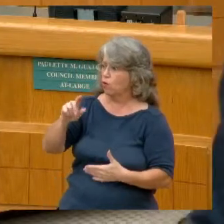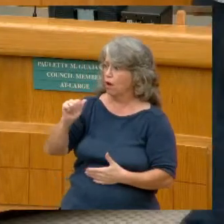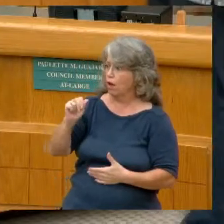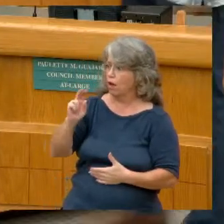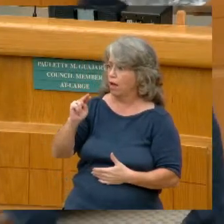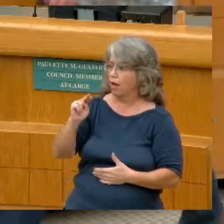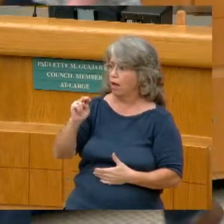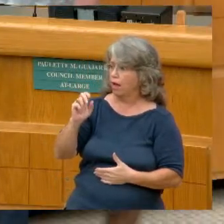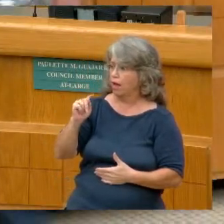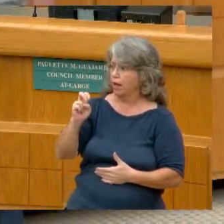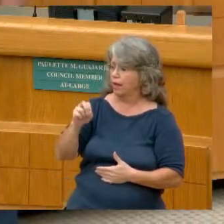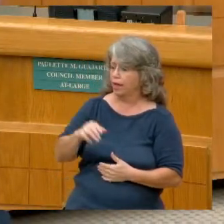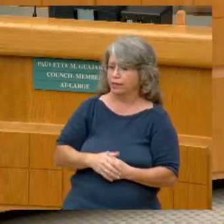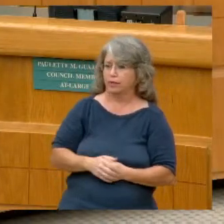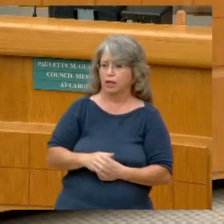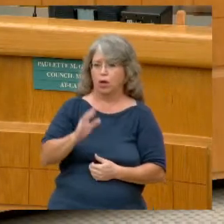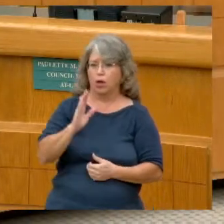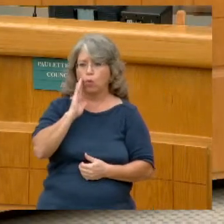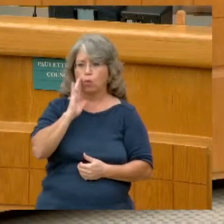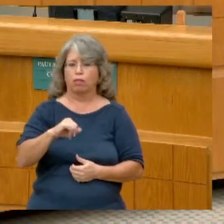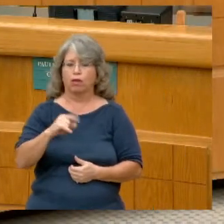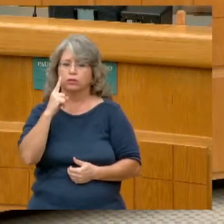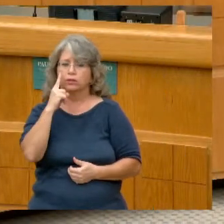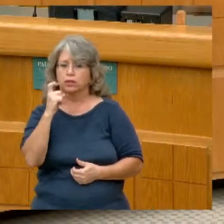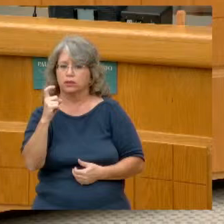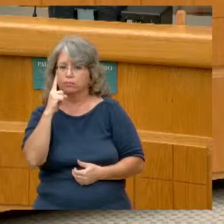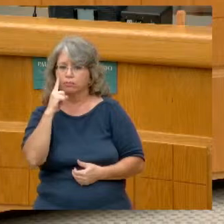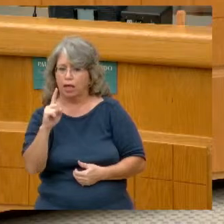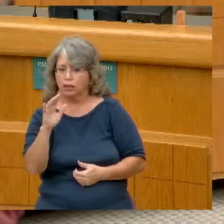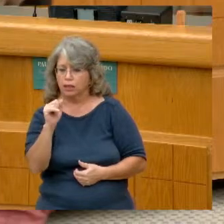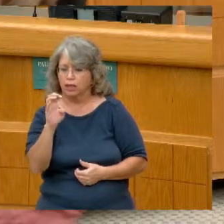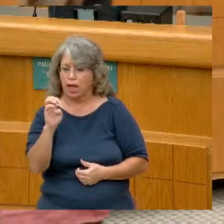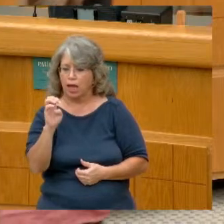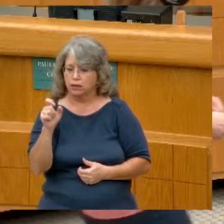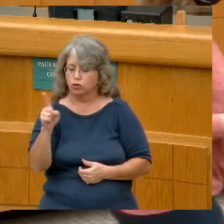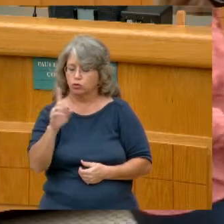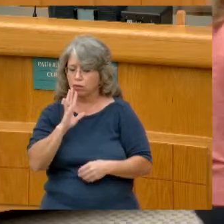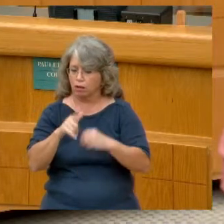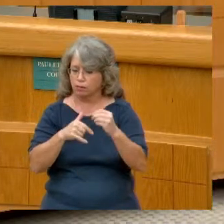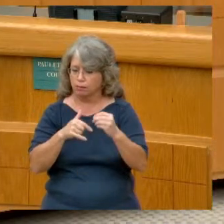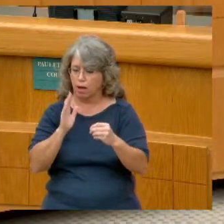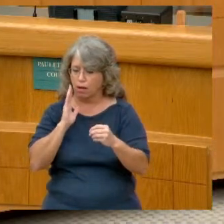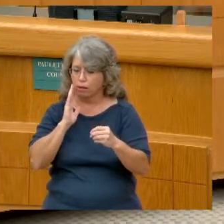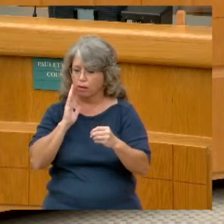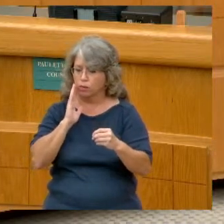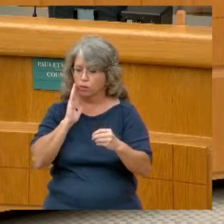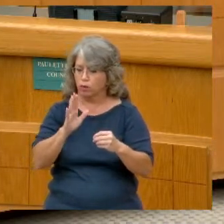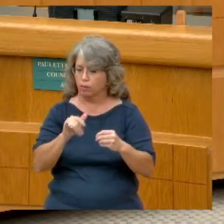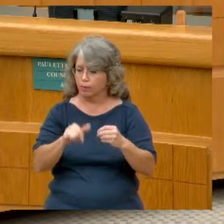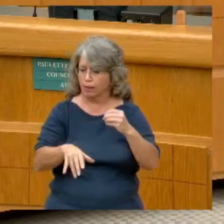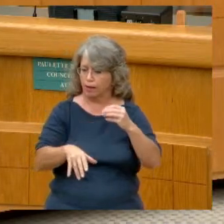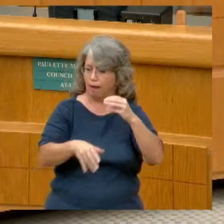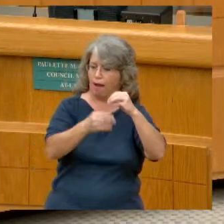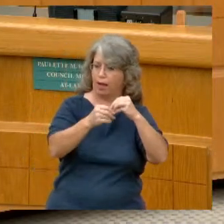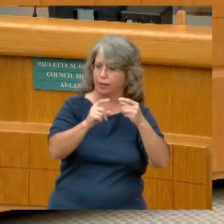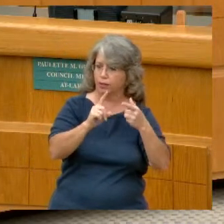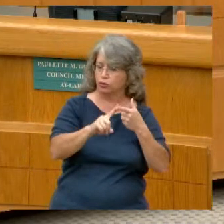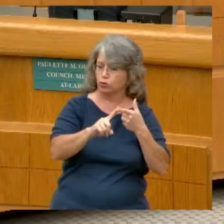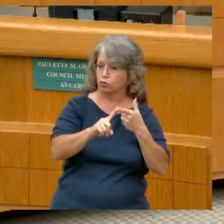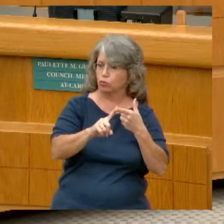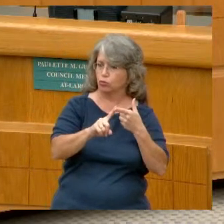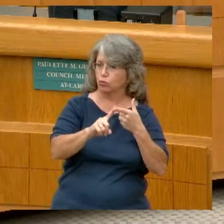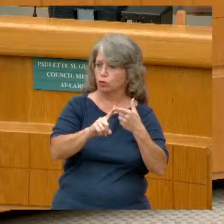cases be added to the city-county website? And right now it is still just confirmed and